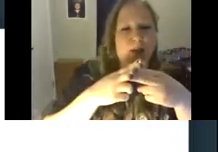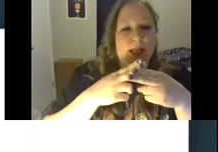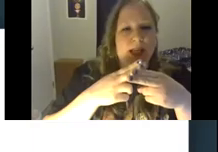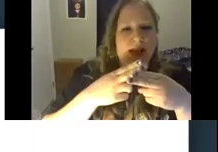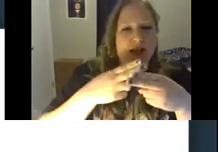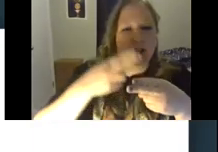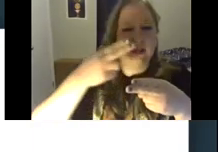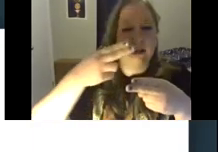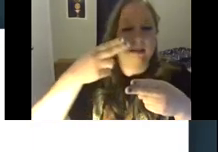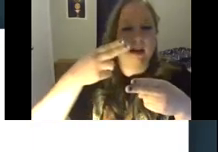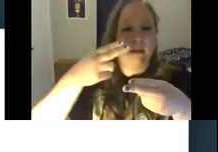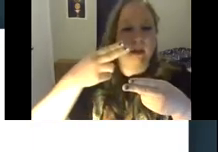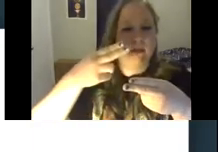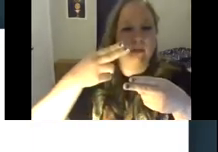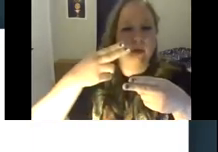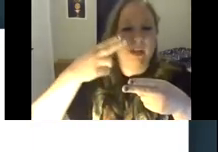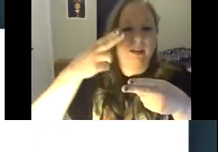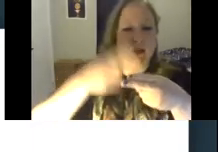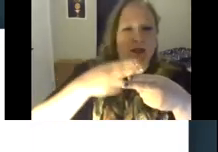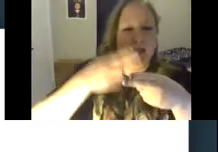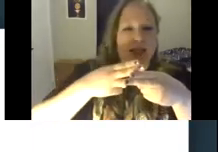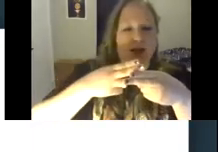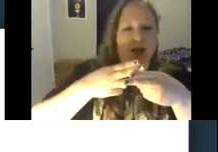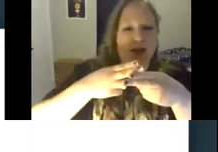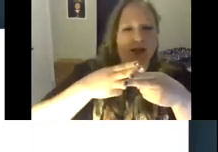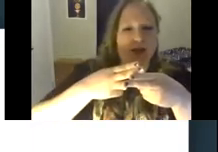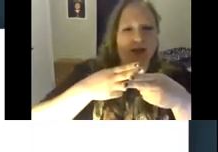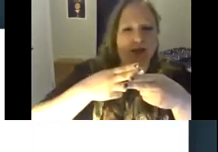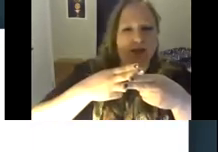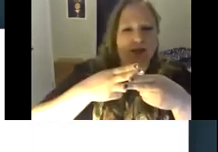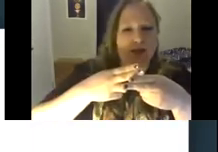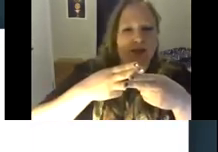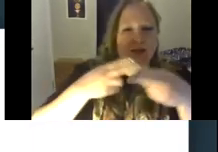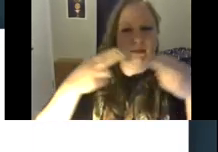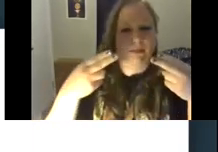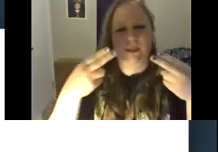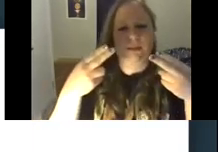and dominant hand is on top, moving down.